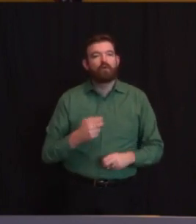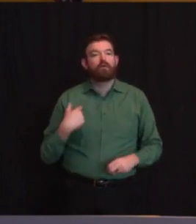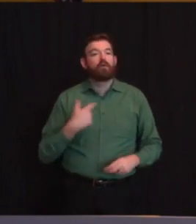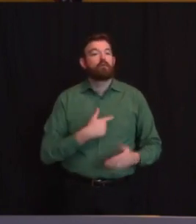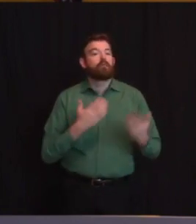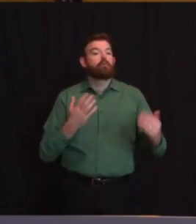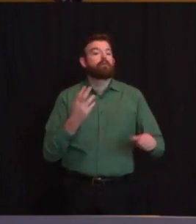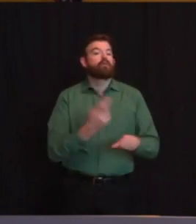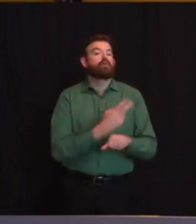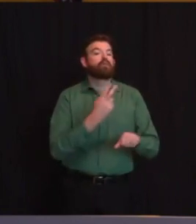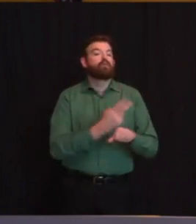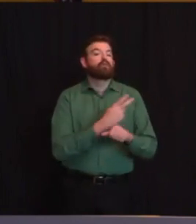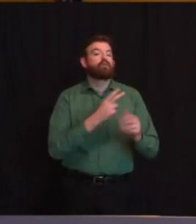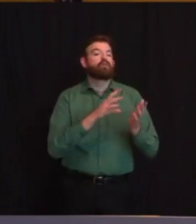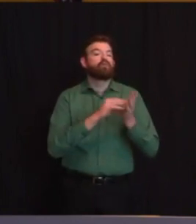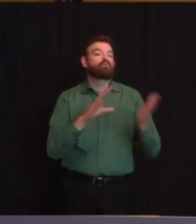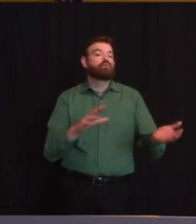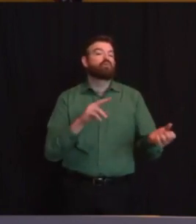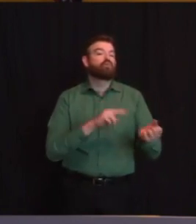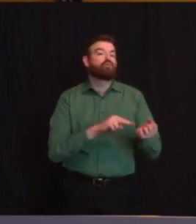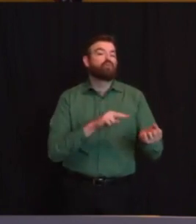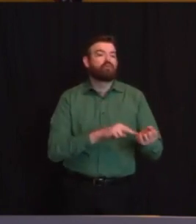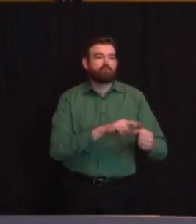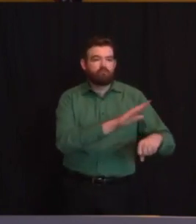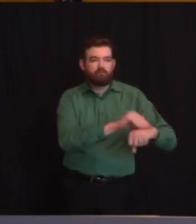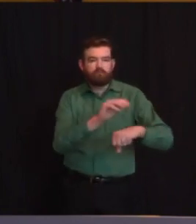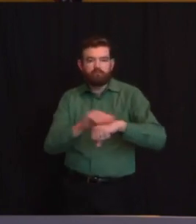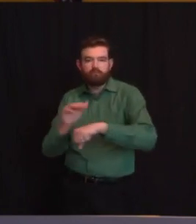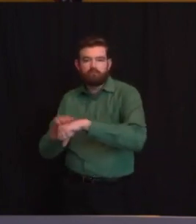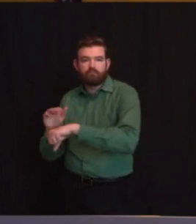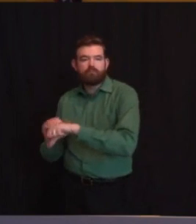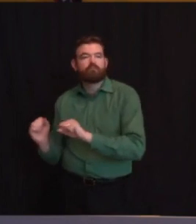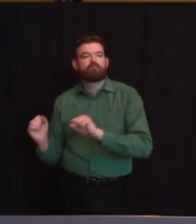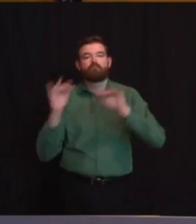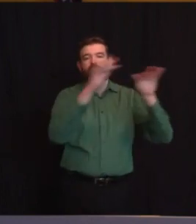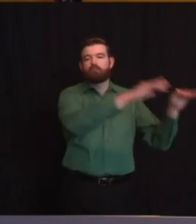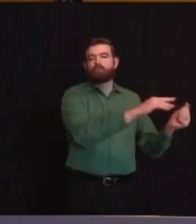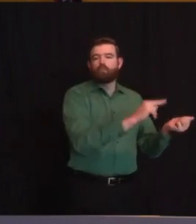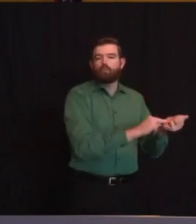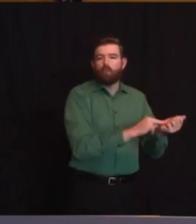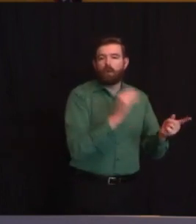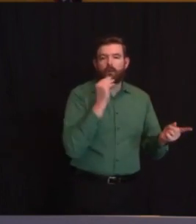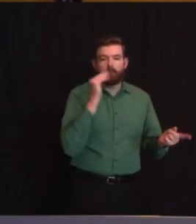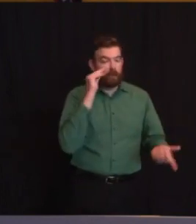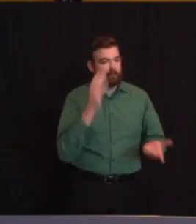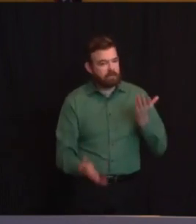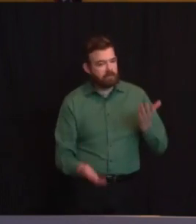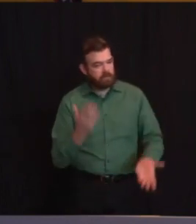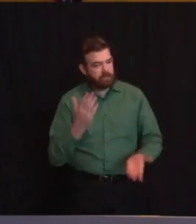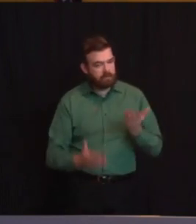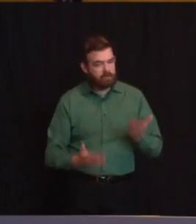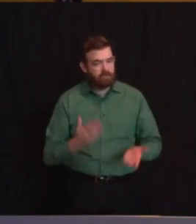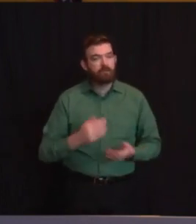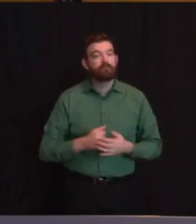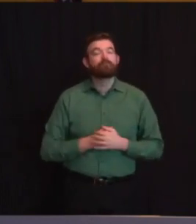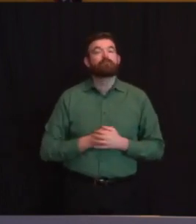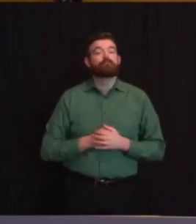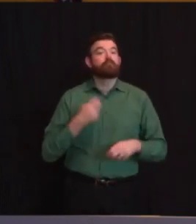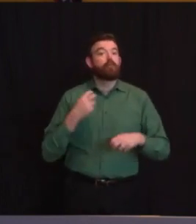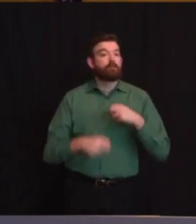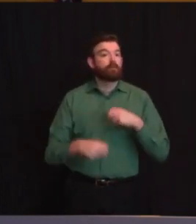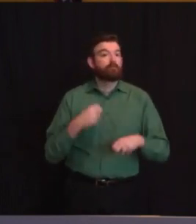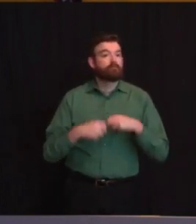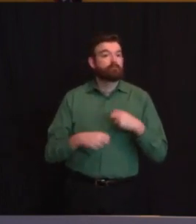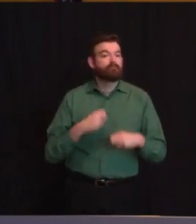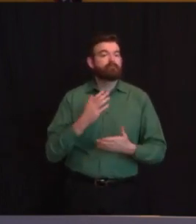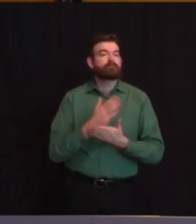to call them up to go to long-term care. The difficulty is we might be able to get people to